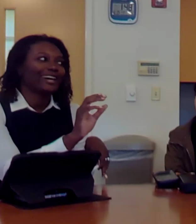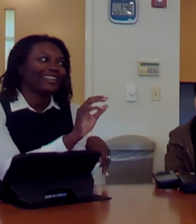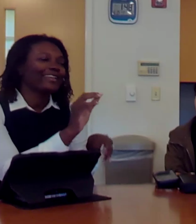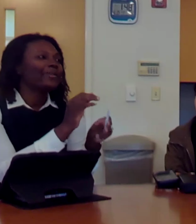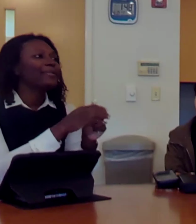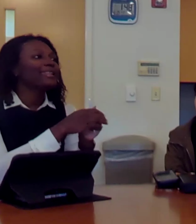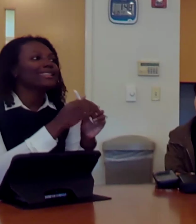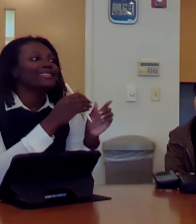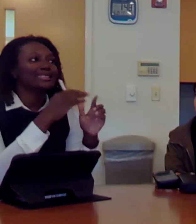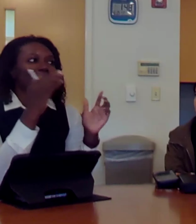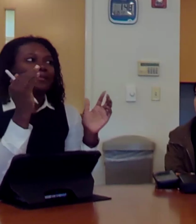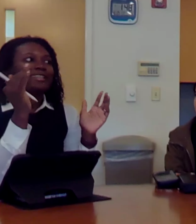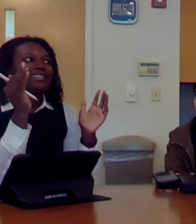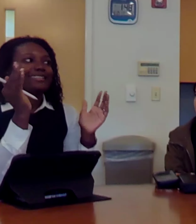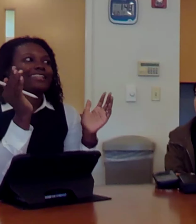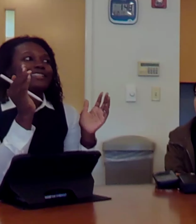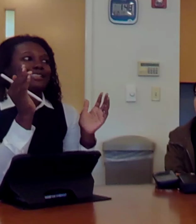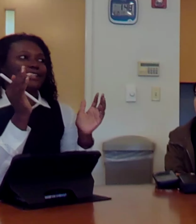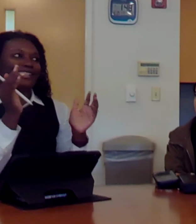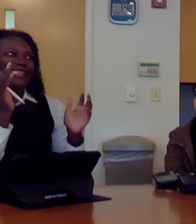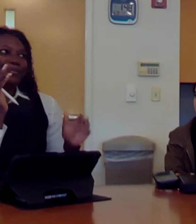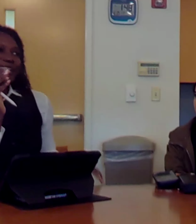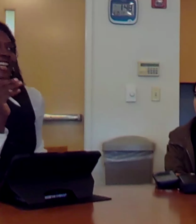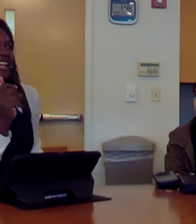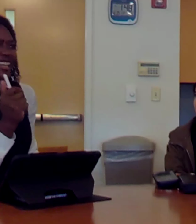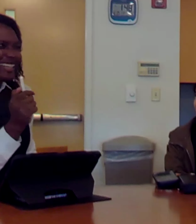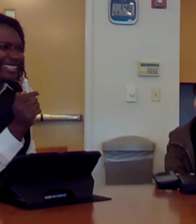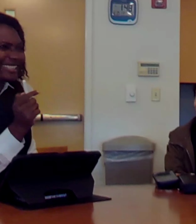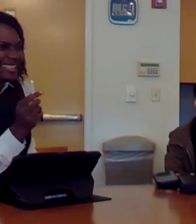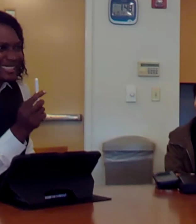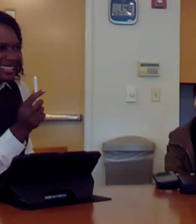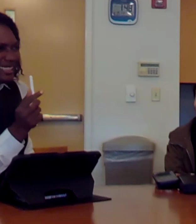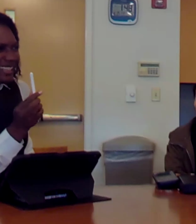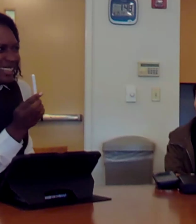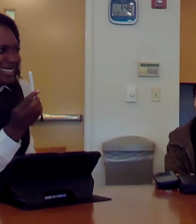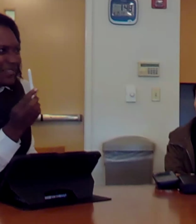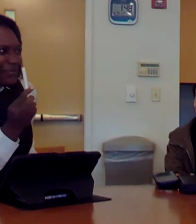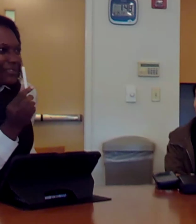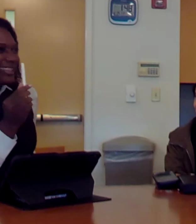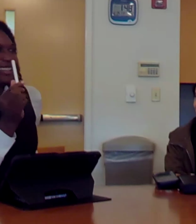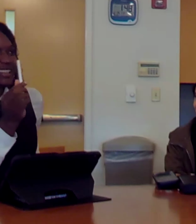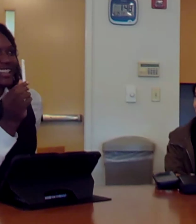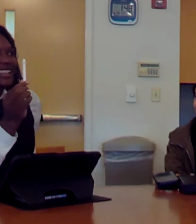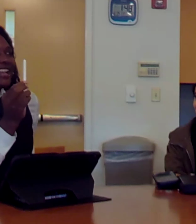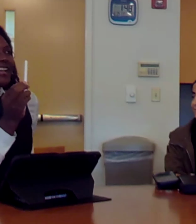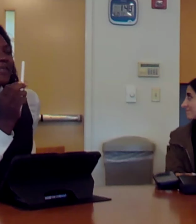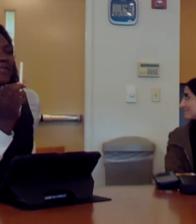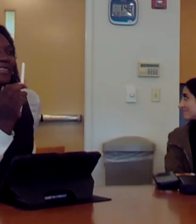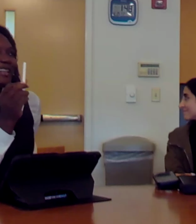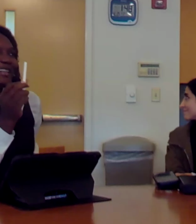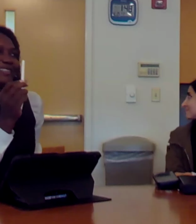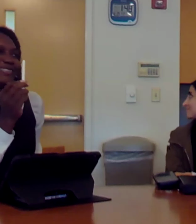you're talking about. But then that starts dominating the literature, right? Because it's like